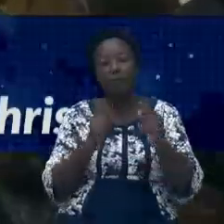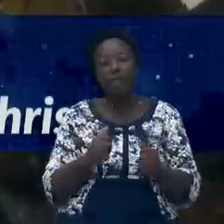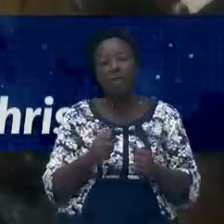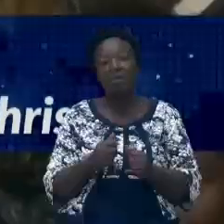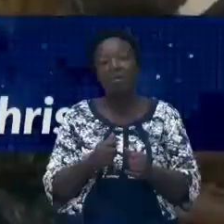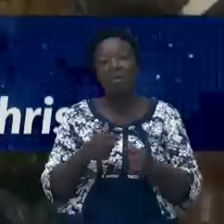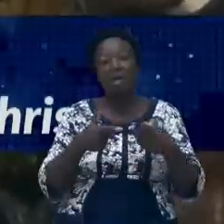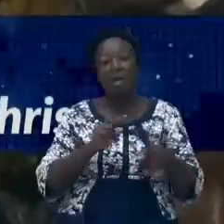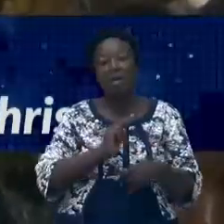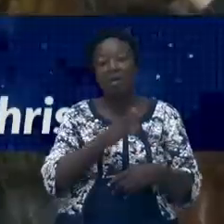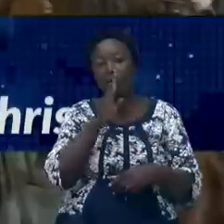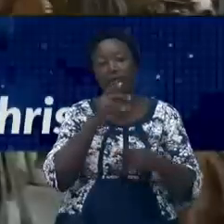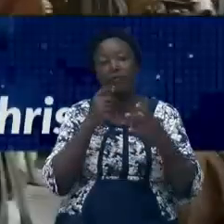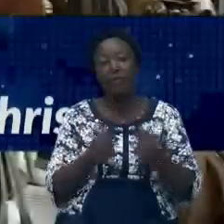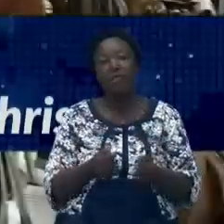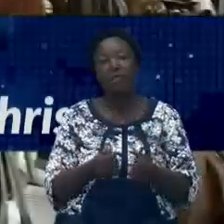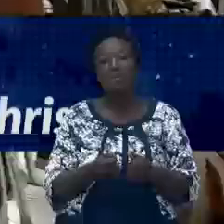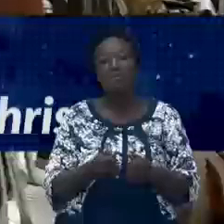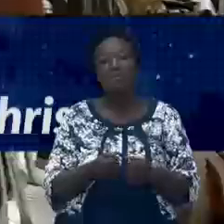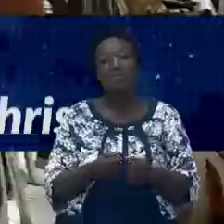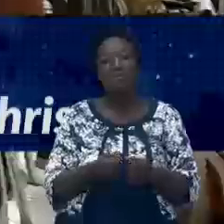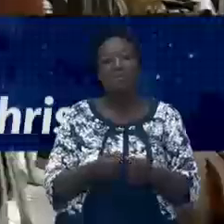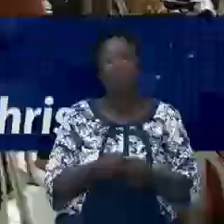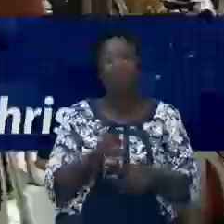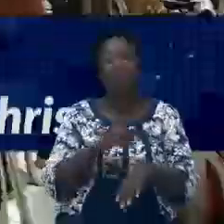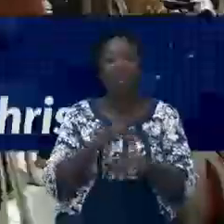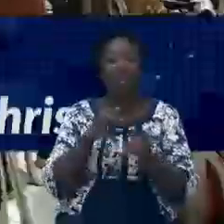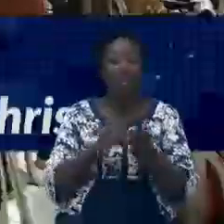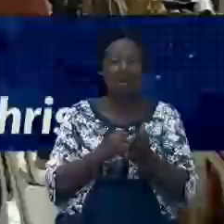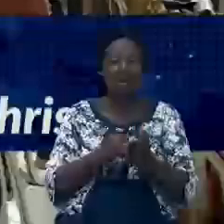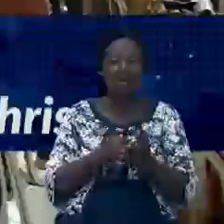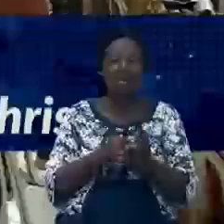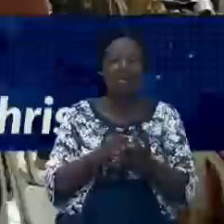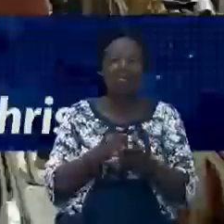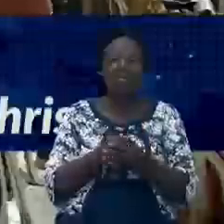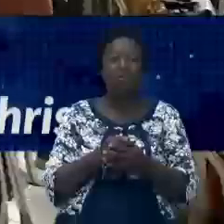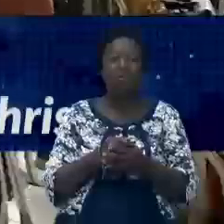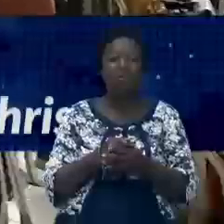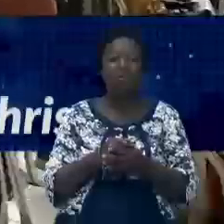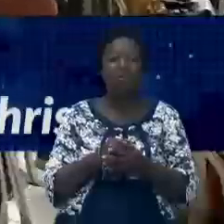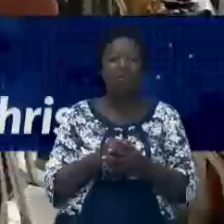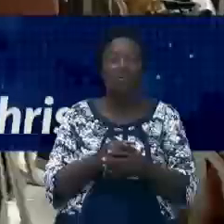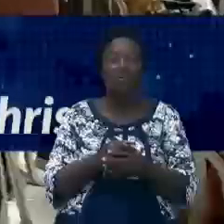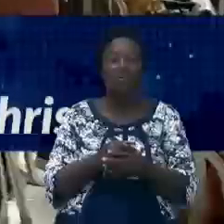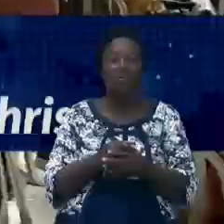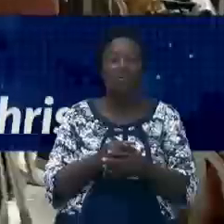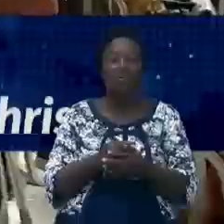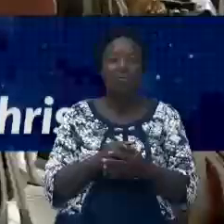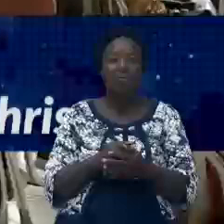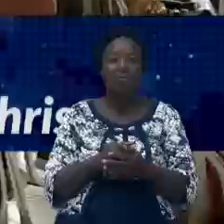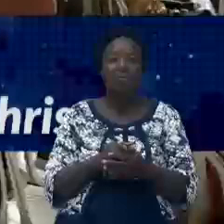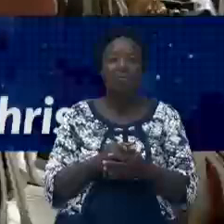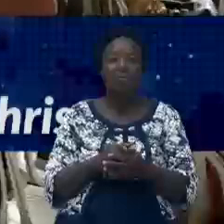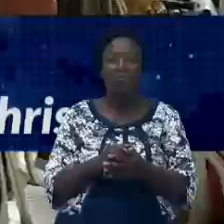quickly attend to all who are standing and get the details as